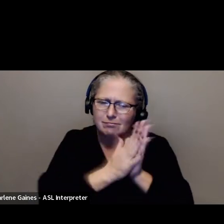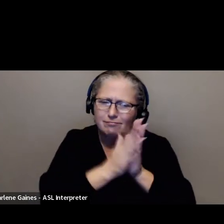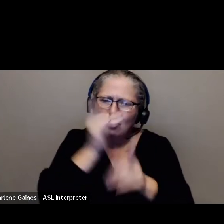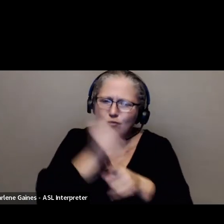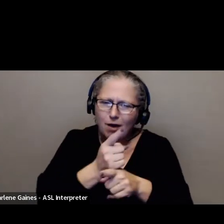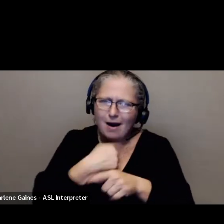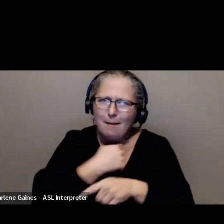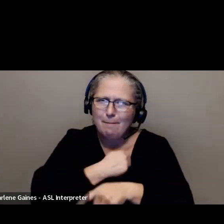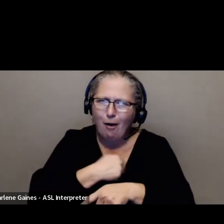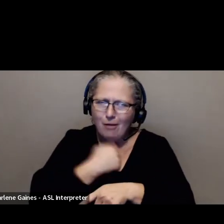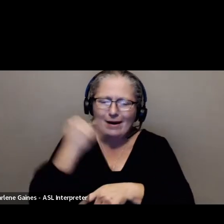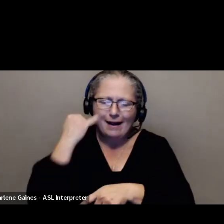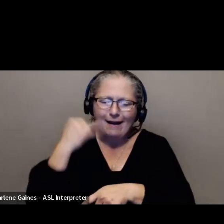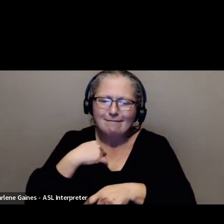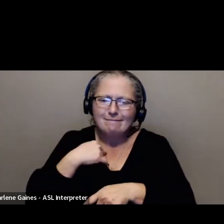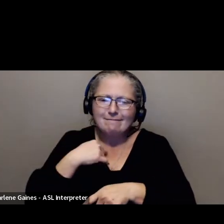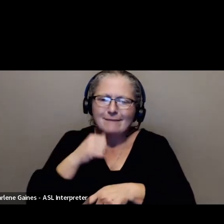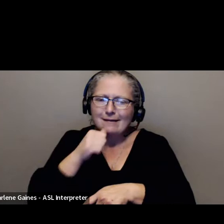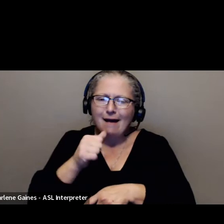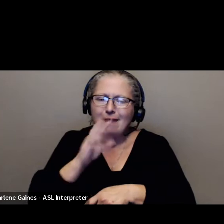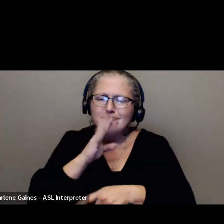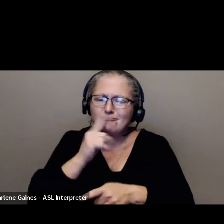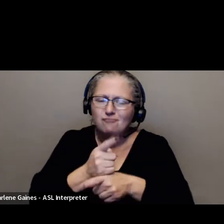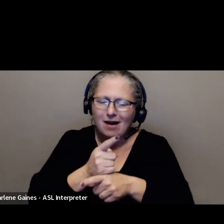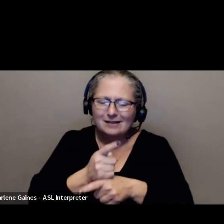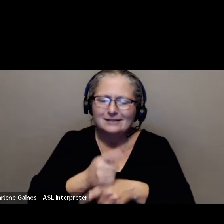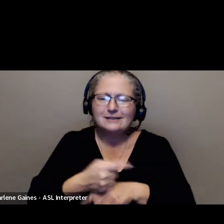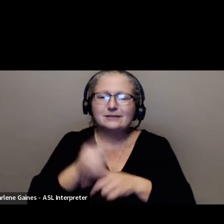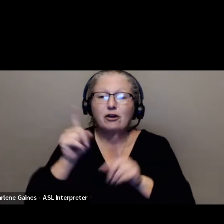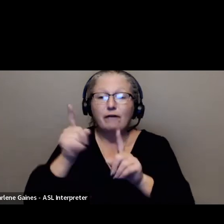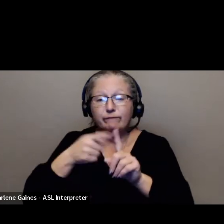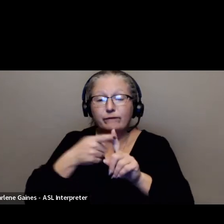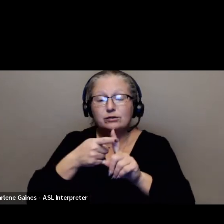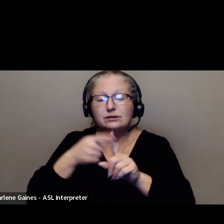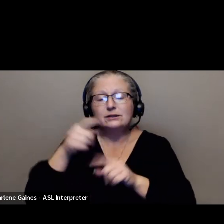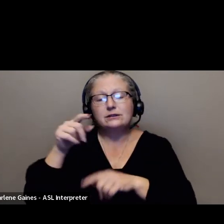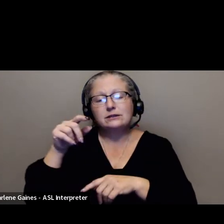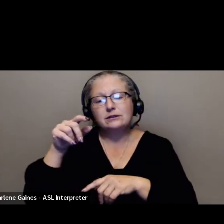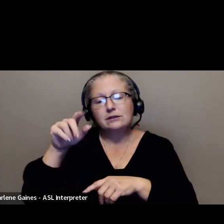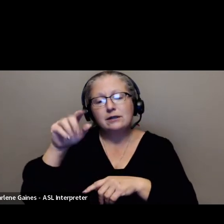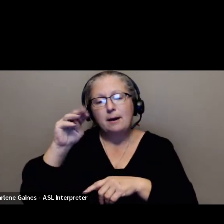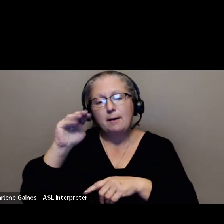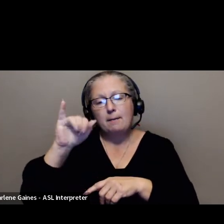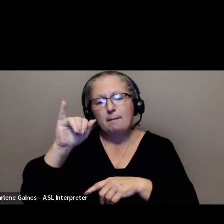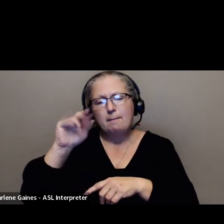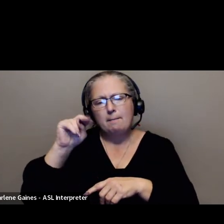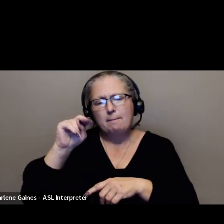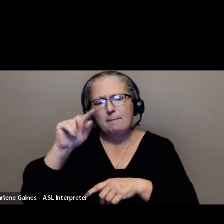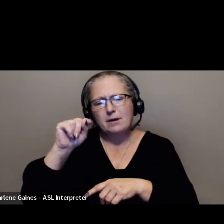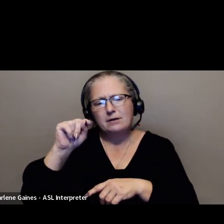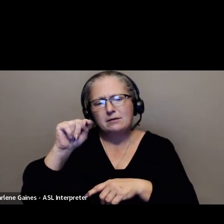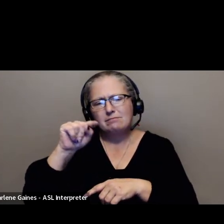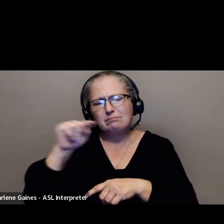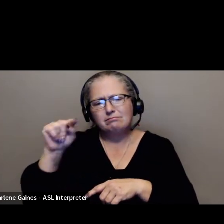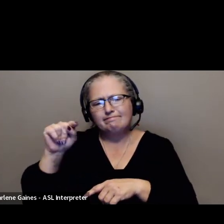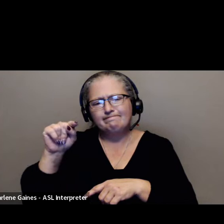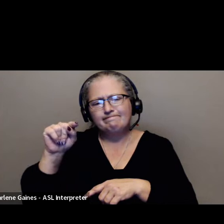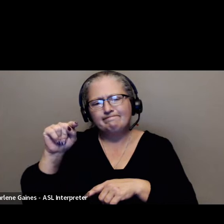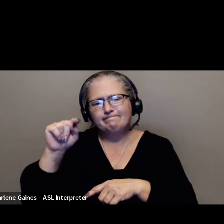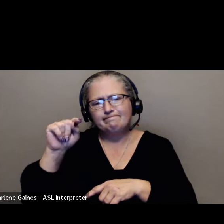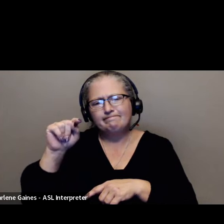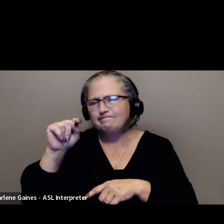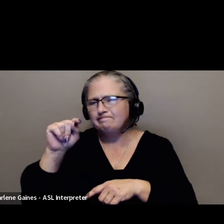I apologize if I do not get the names right. So our first speaker is Mintat El Atma.